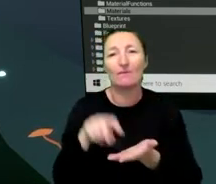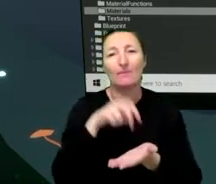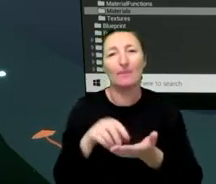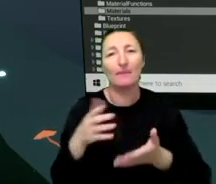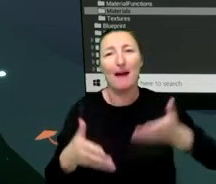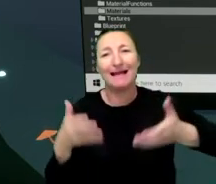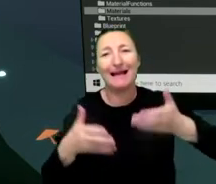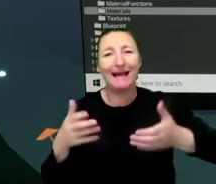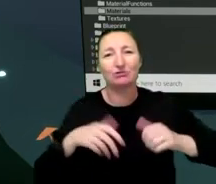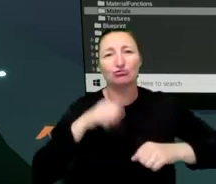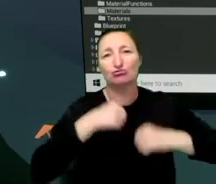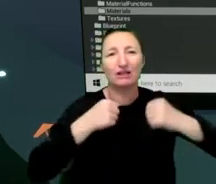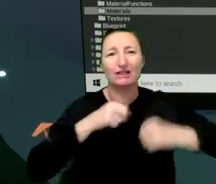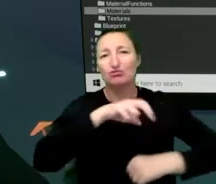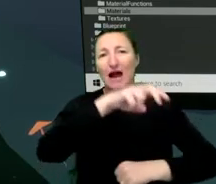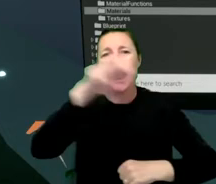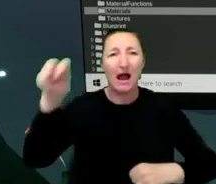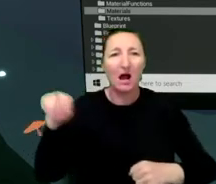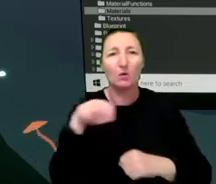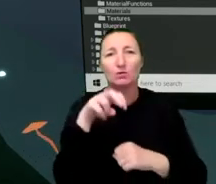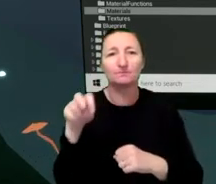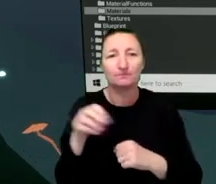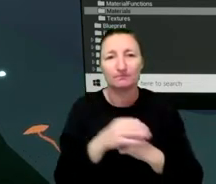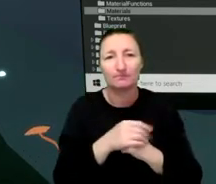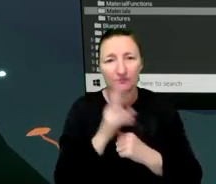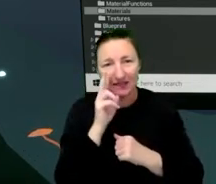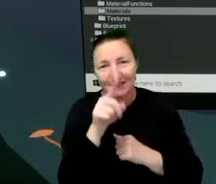around through a very poorly lit maze.